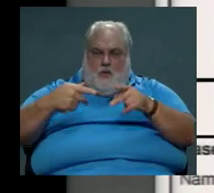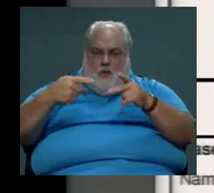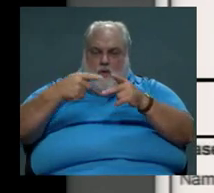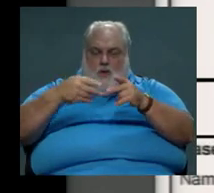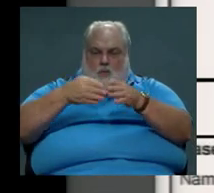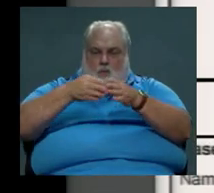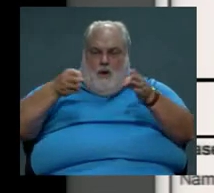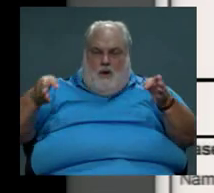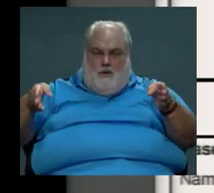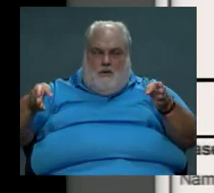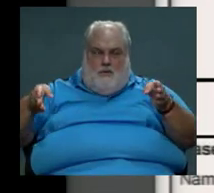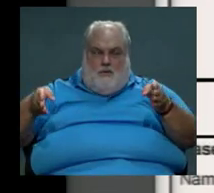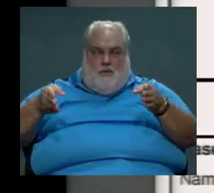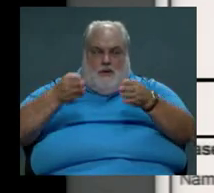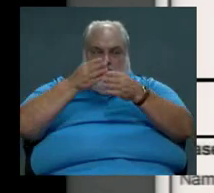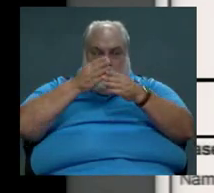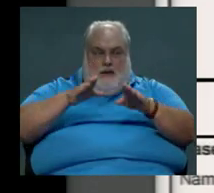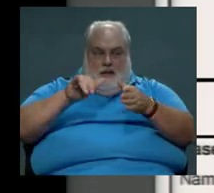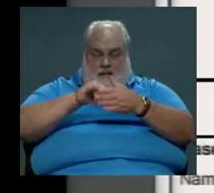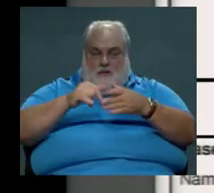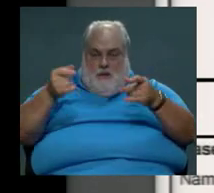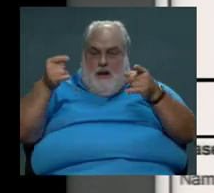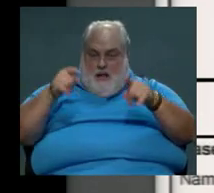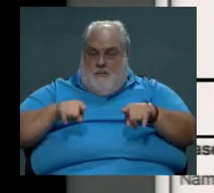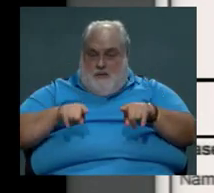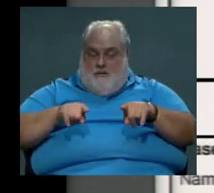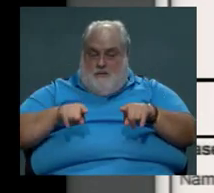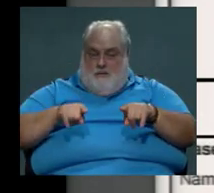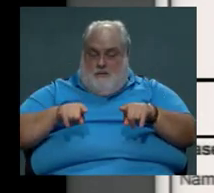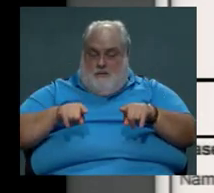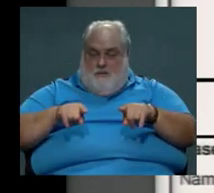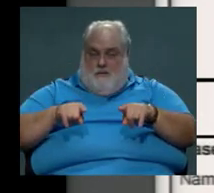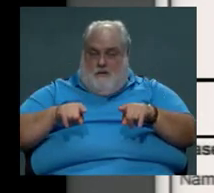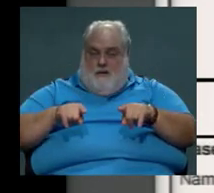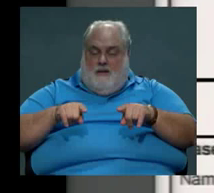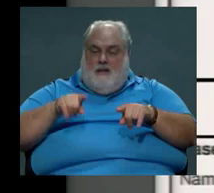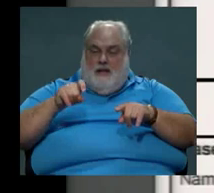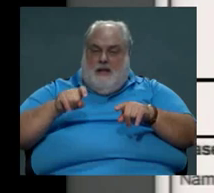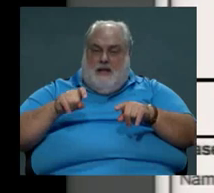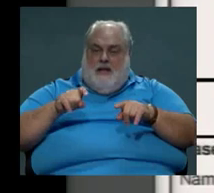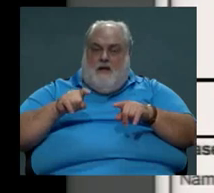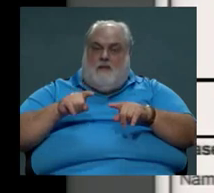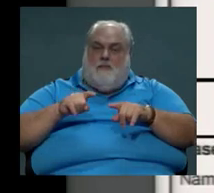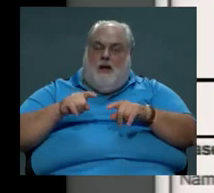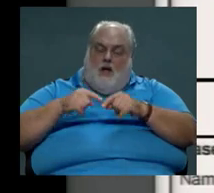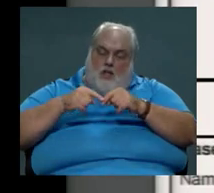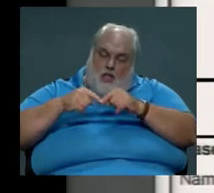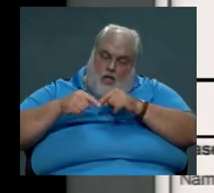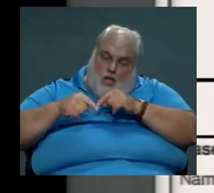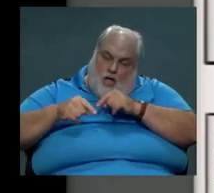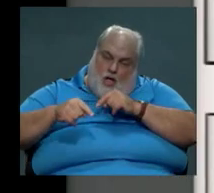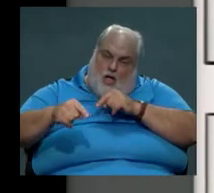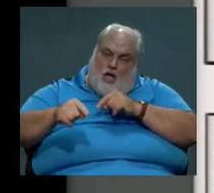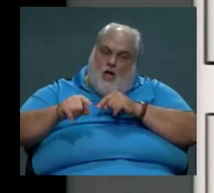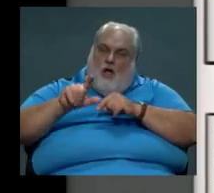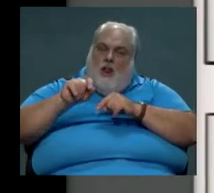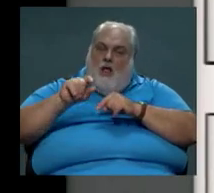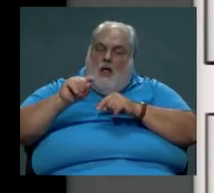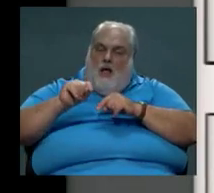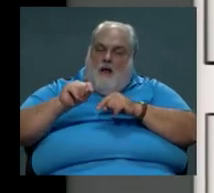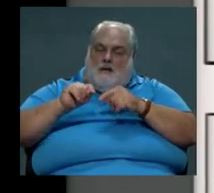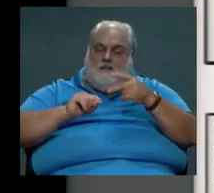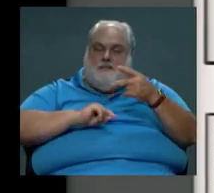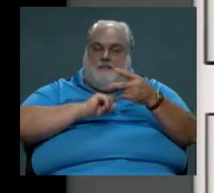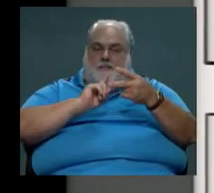is. So in that lot split, that's what that had needed a variance for that lot, but it's going to make a longer lot. The second technical